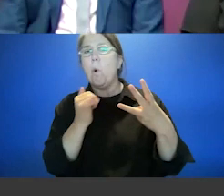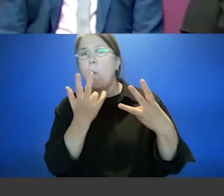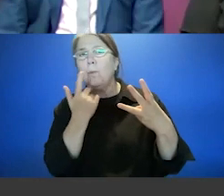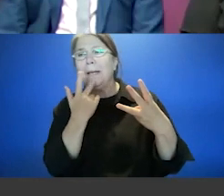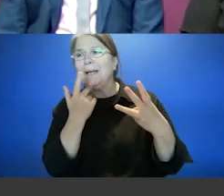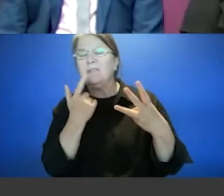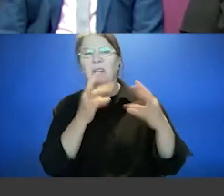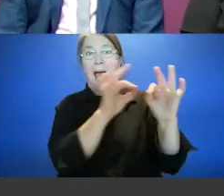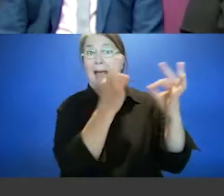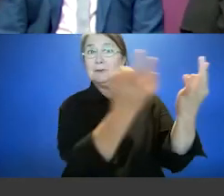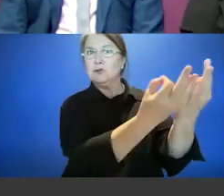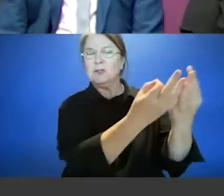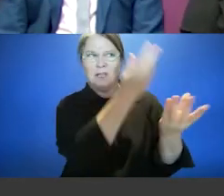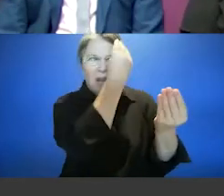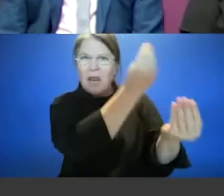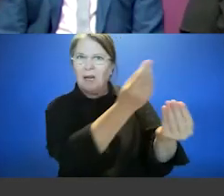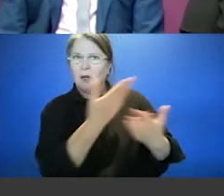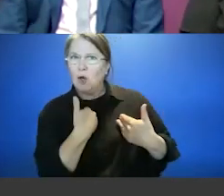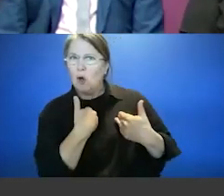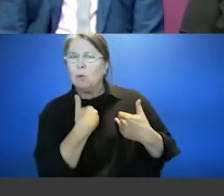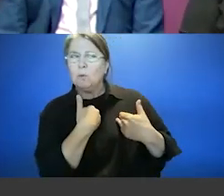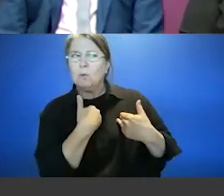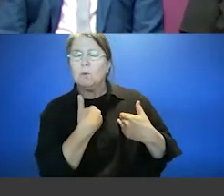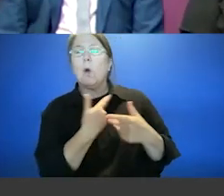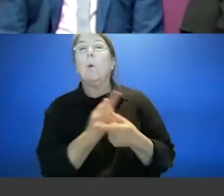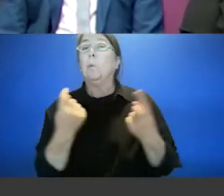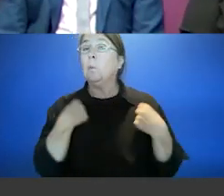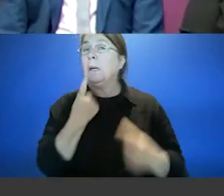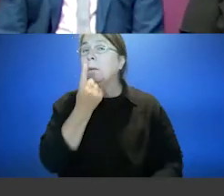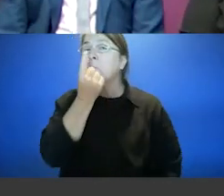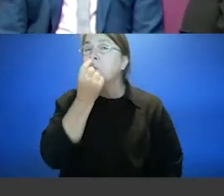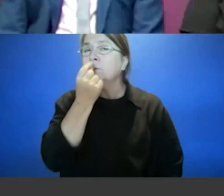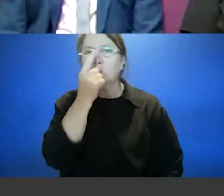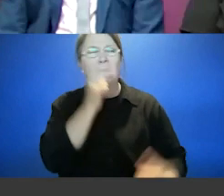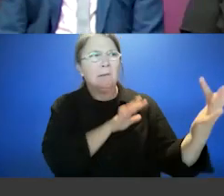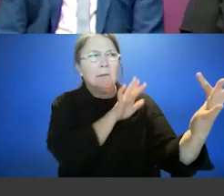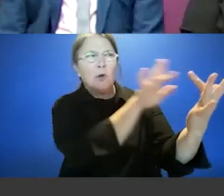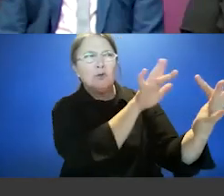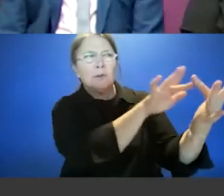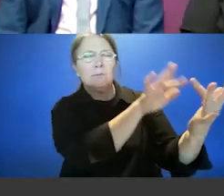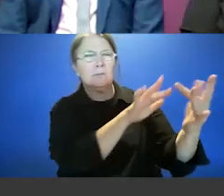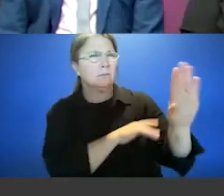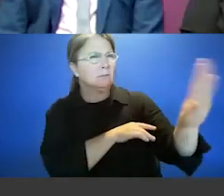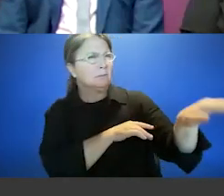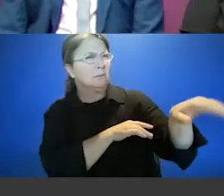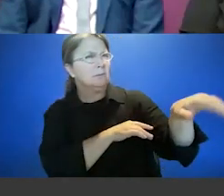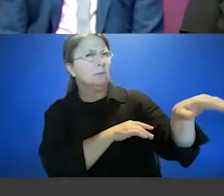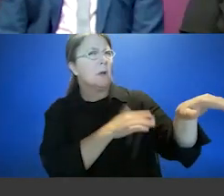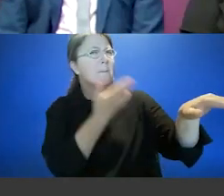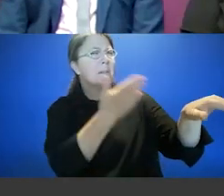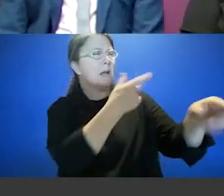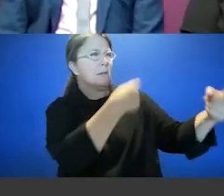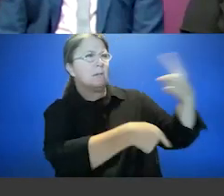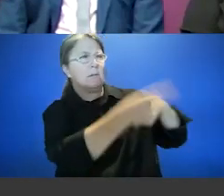another agency, we will also we may make contact with them to understand